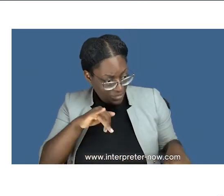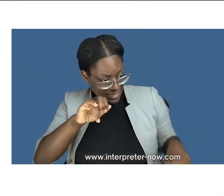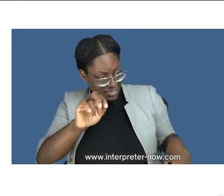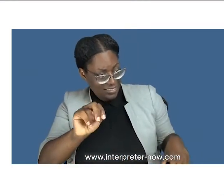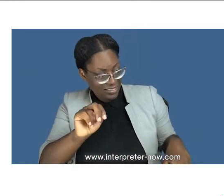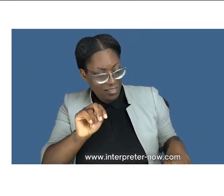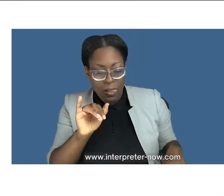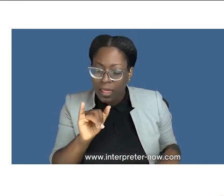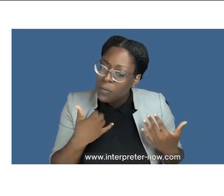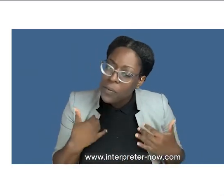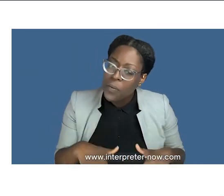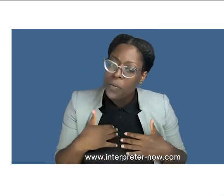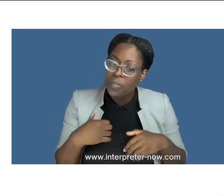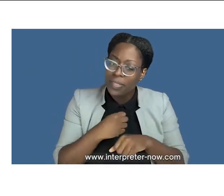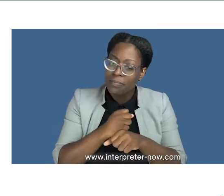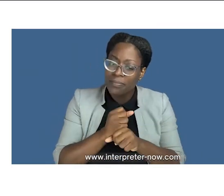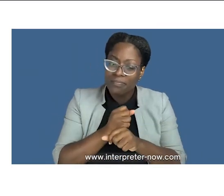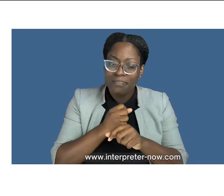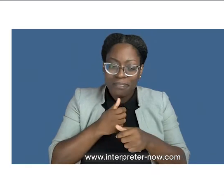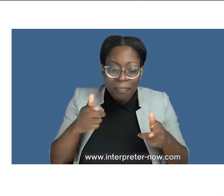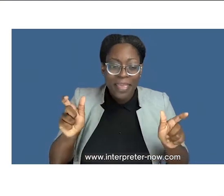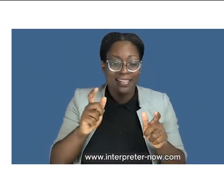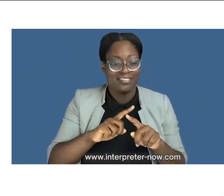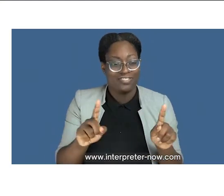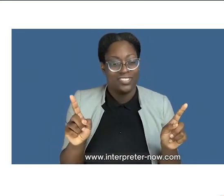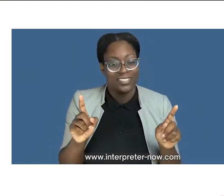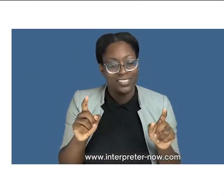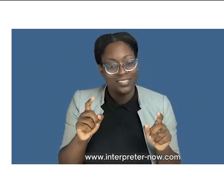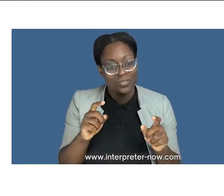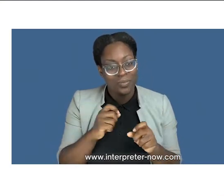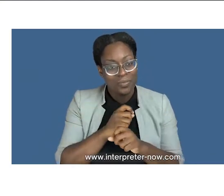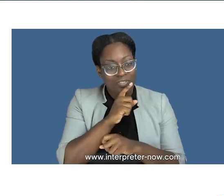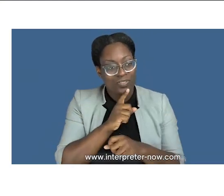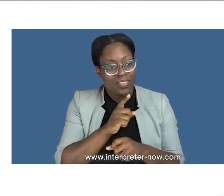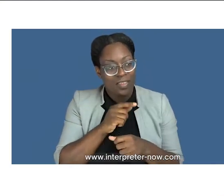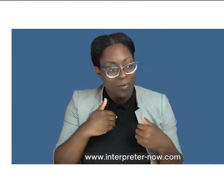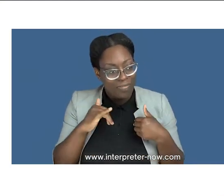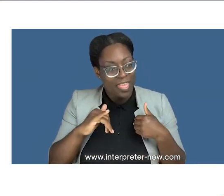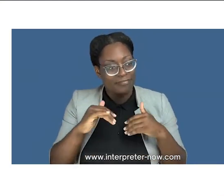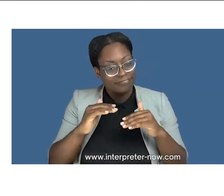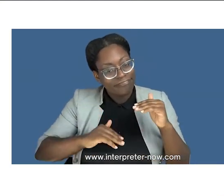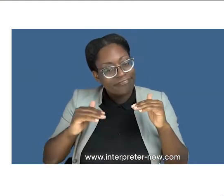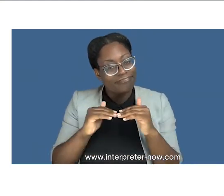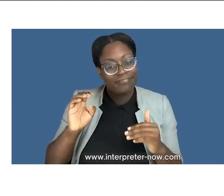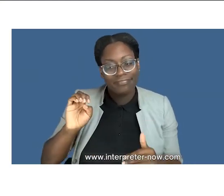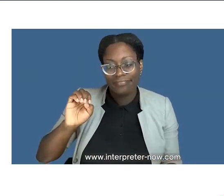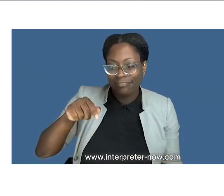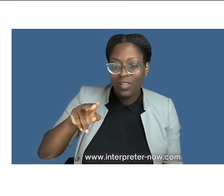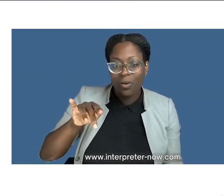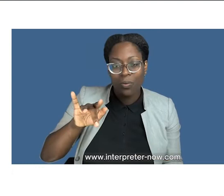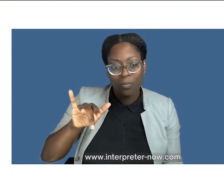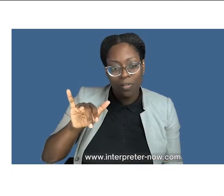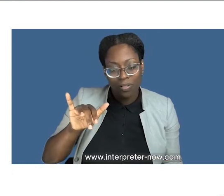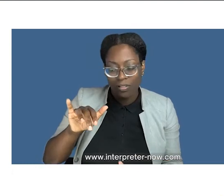that, where it's normal to do that. It makes a huge difference in driving more inclusive and equitable